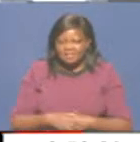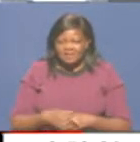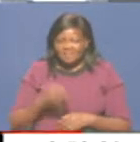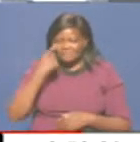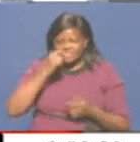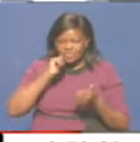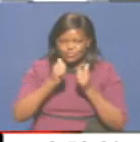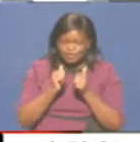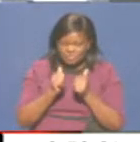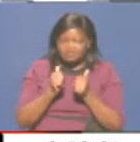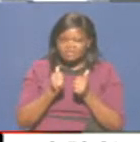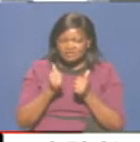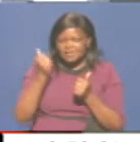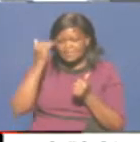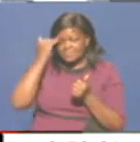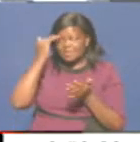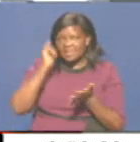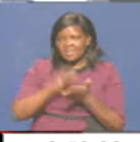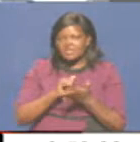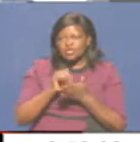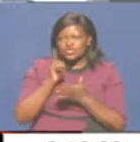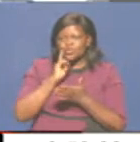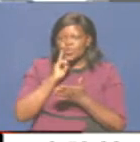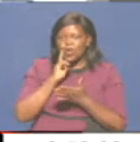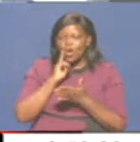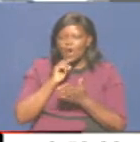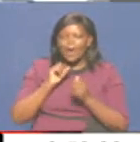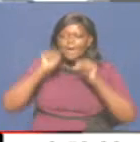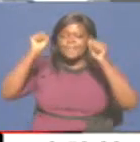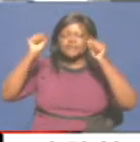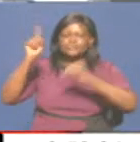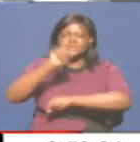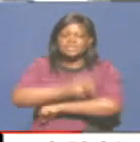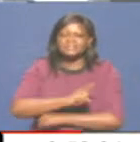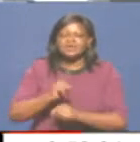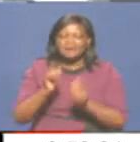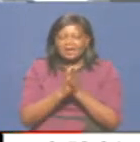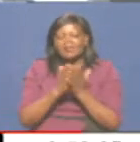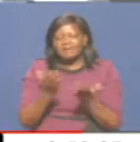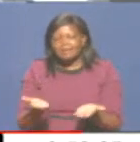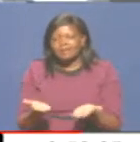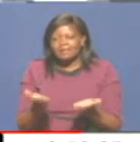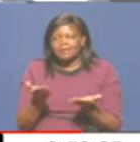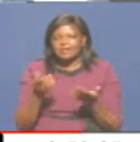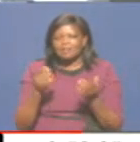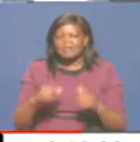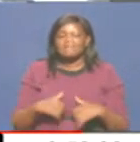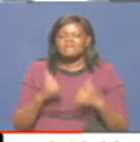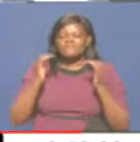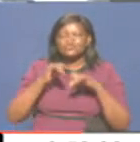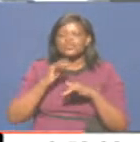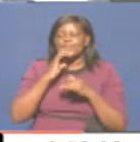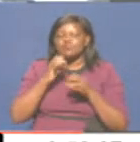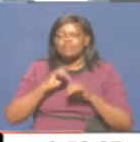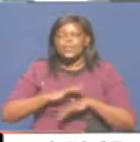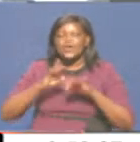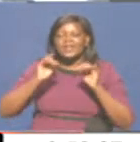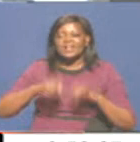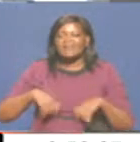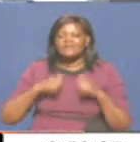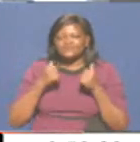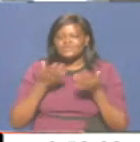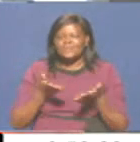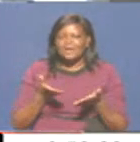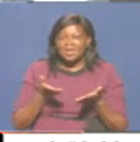sports update. Remember, tomorrow is Mashujaa Day, and the live event will be broadcast live right here